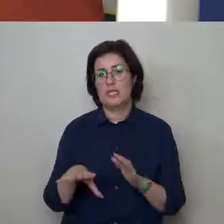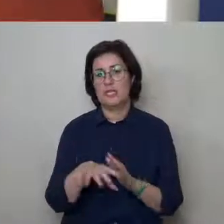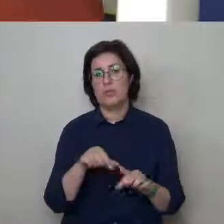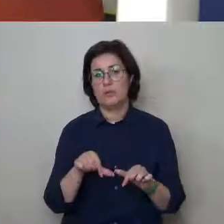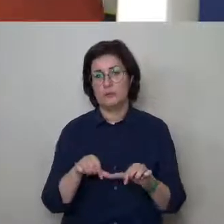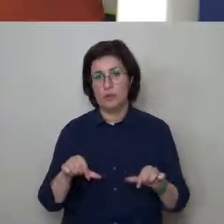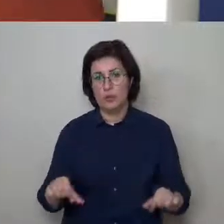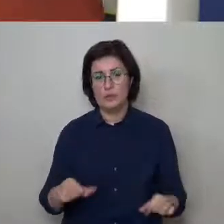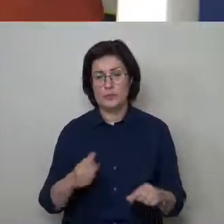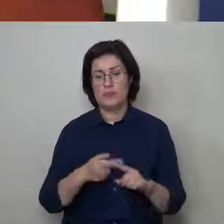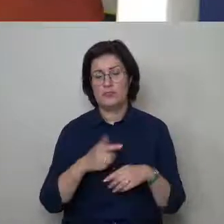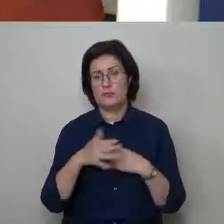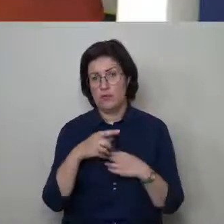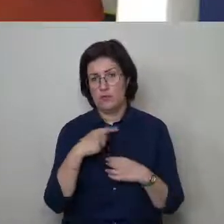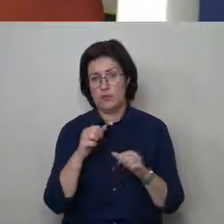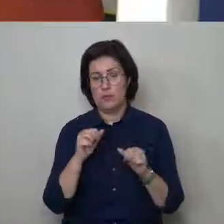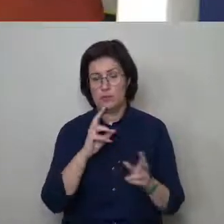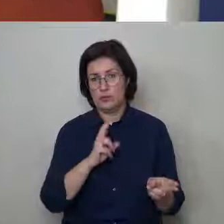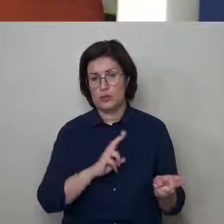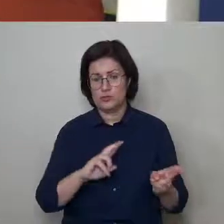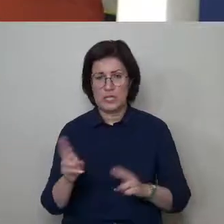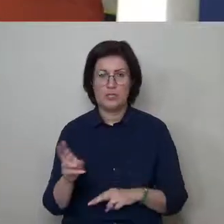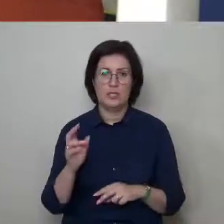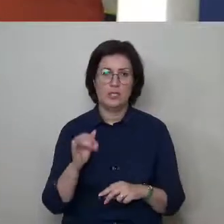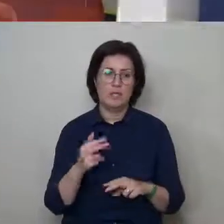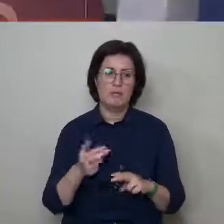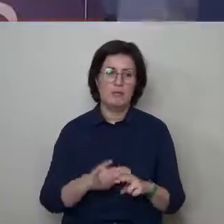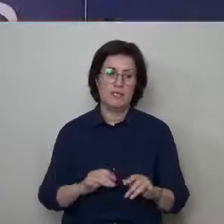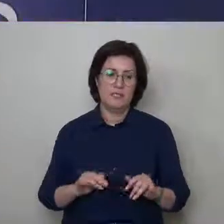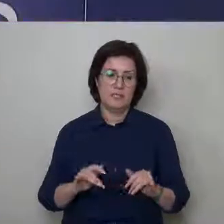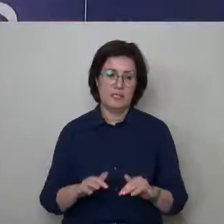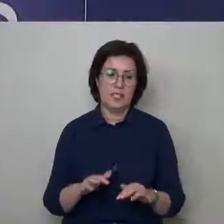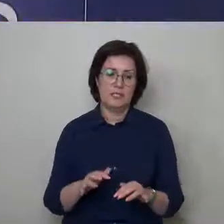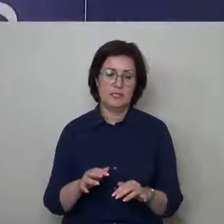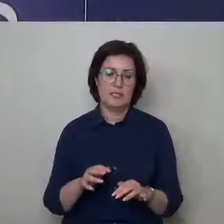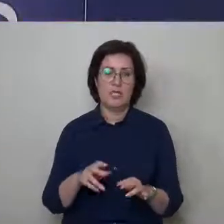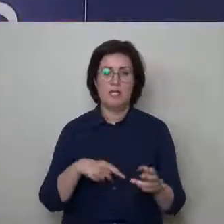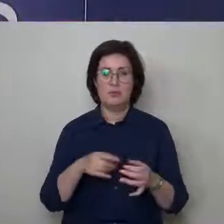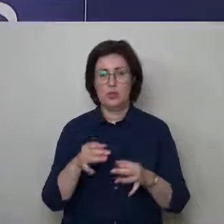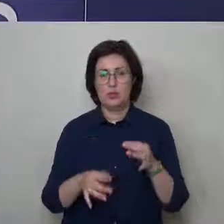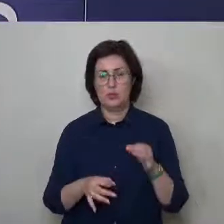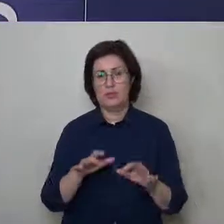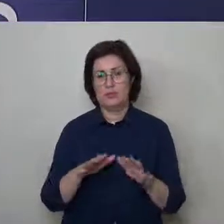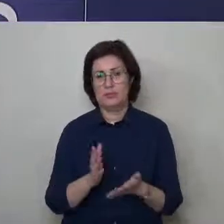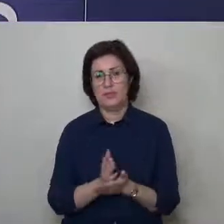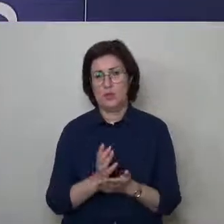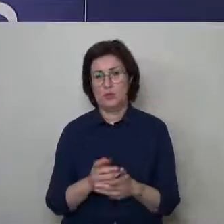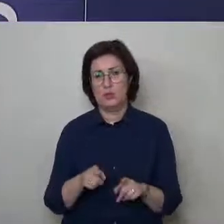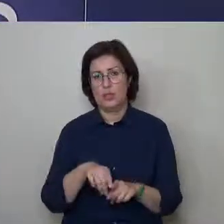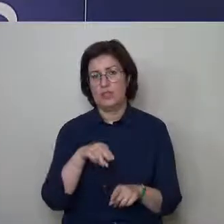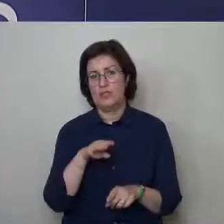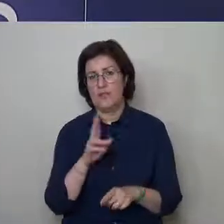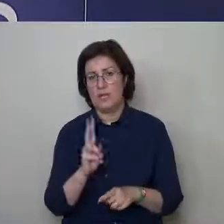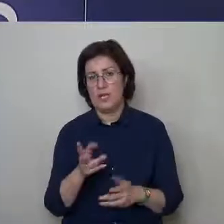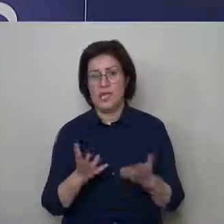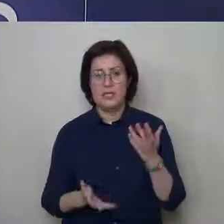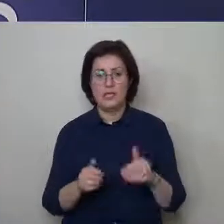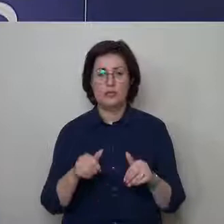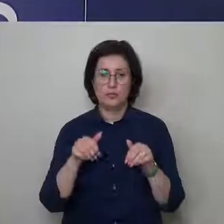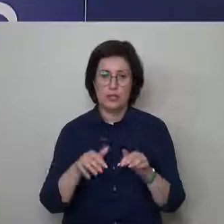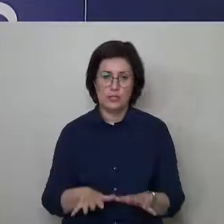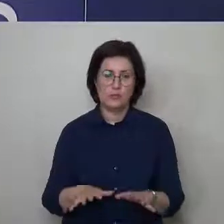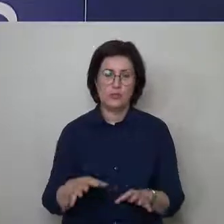So members of the territorial election commissions, their actions or inactions can be challenged with